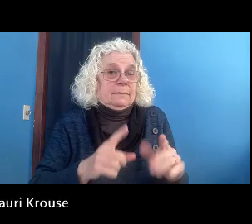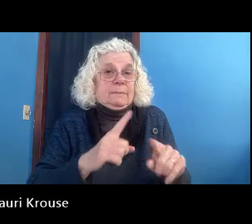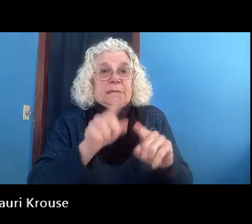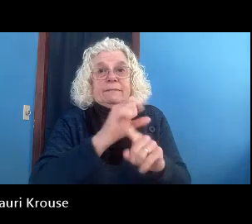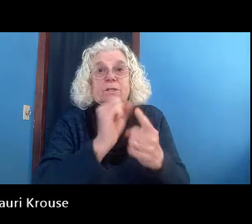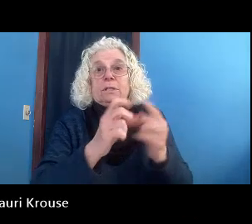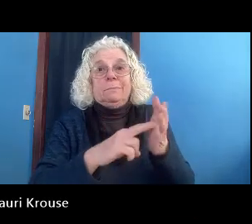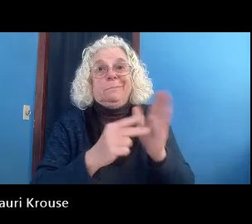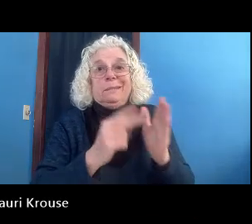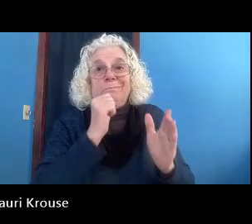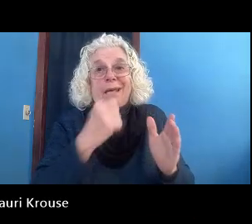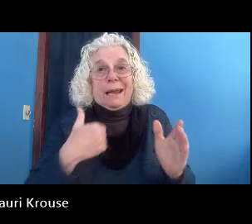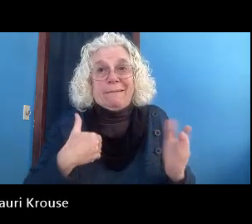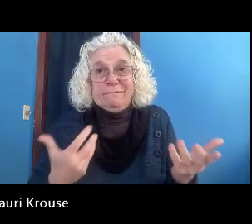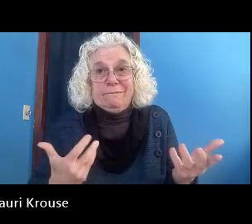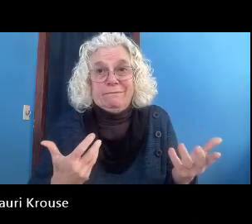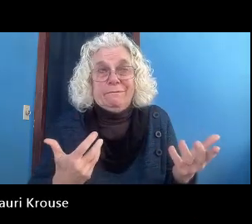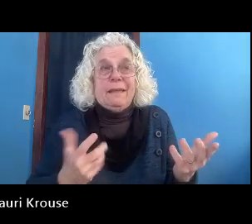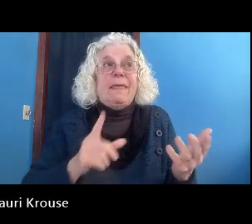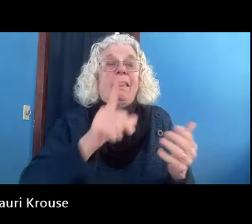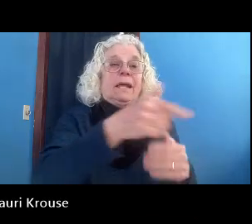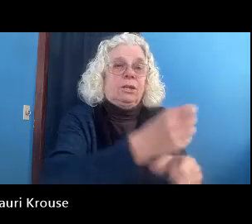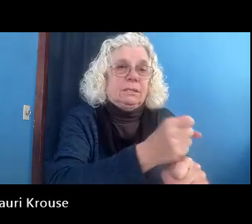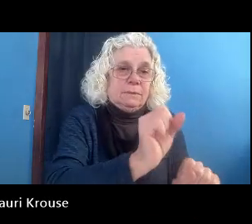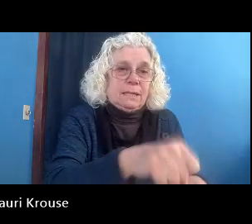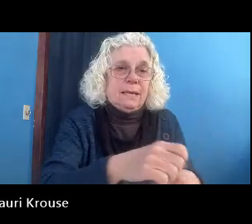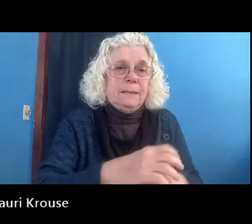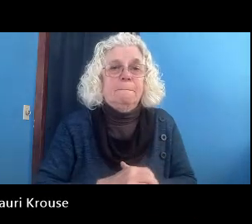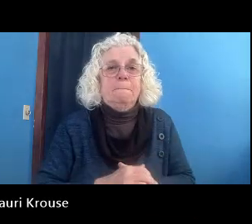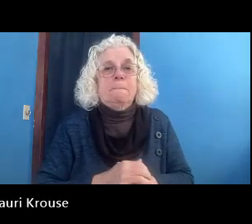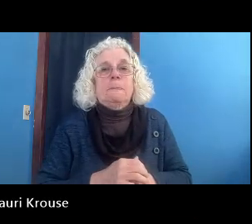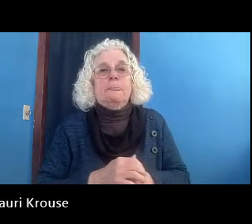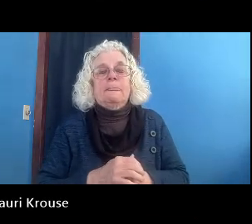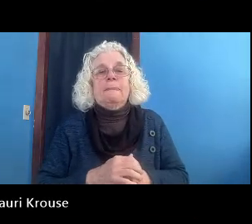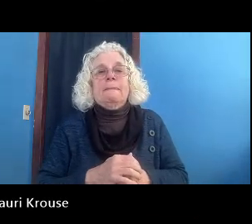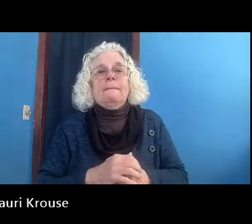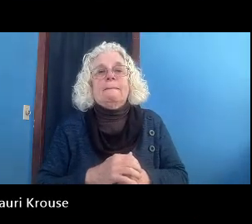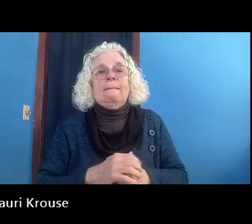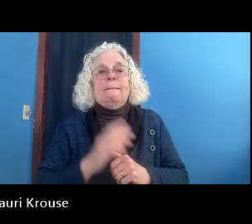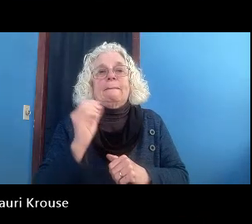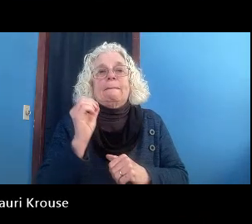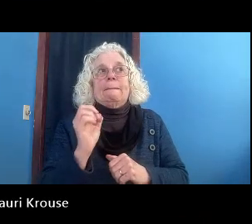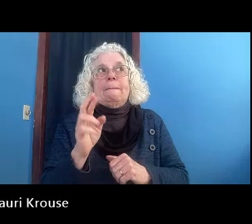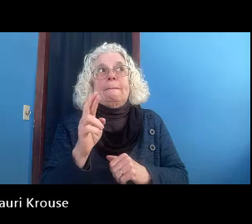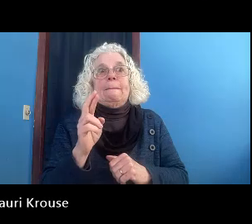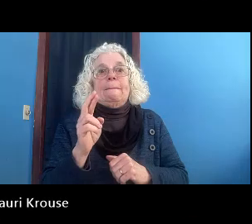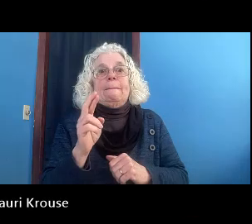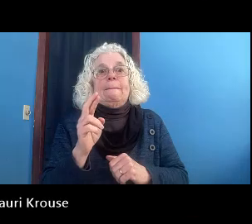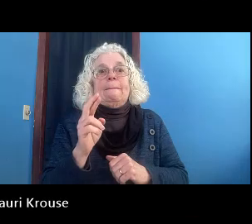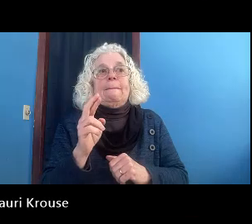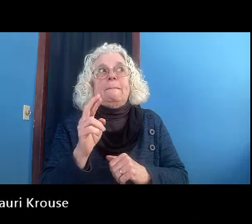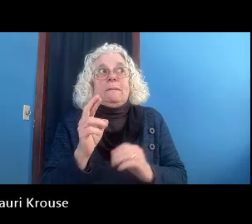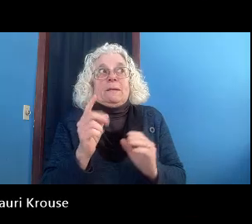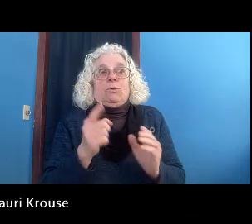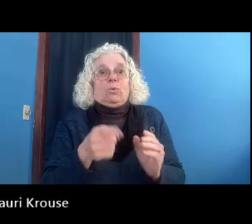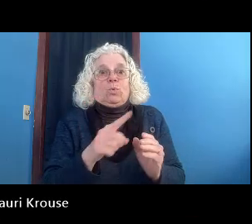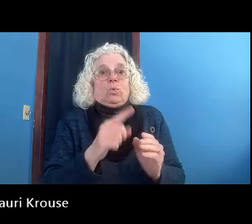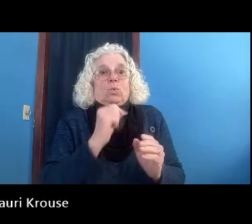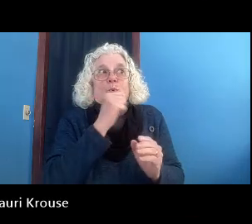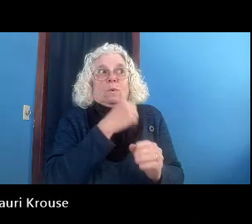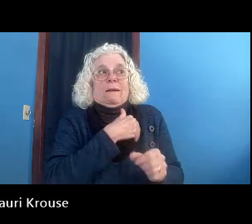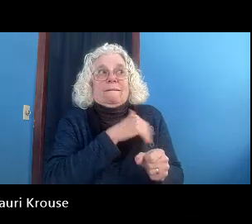that, right? So, but on the other hand, something like insufficient documentation, if you